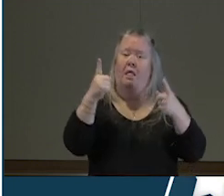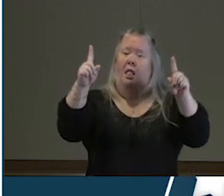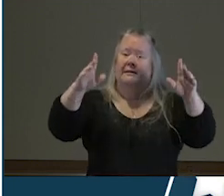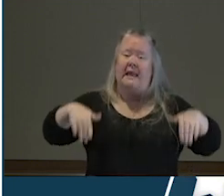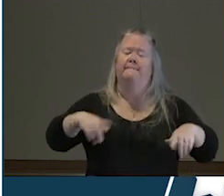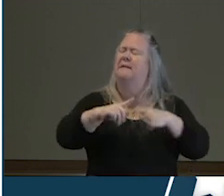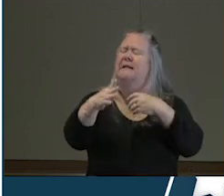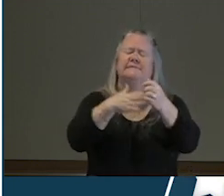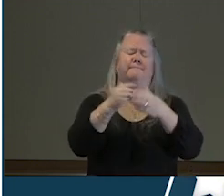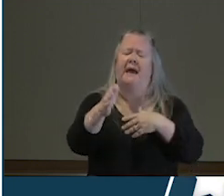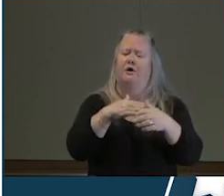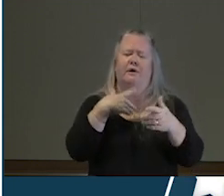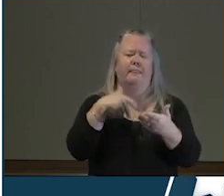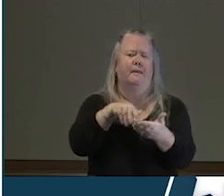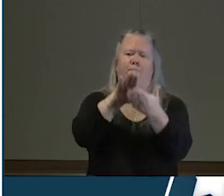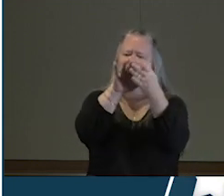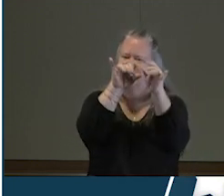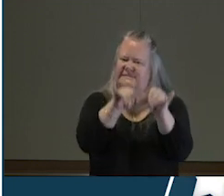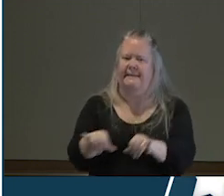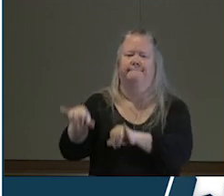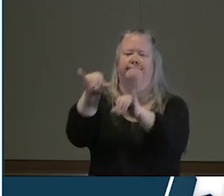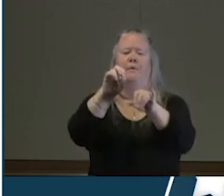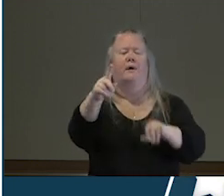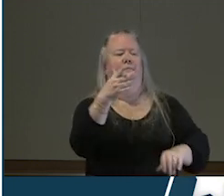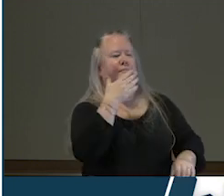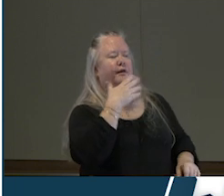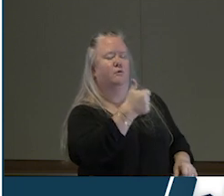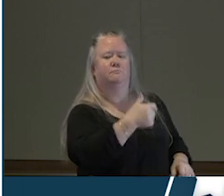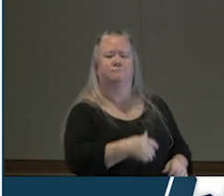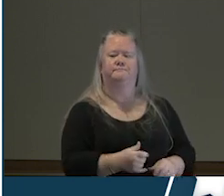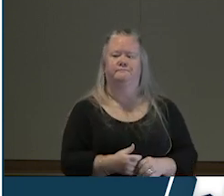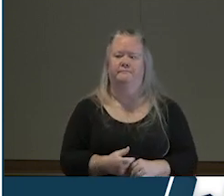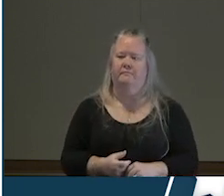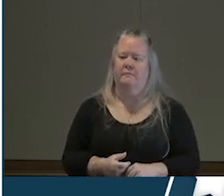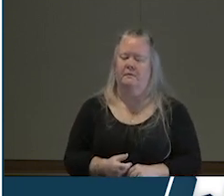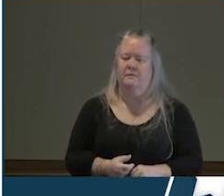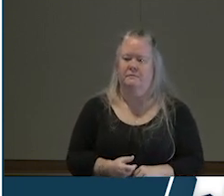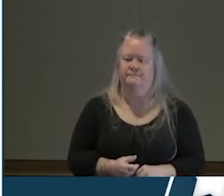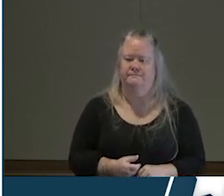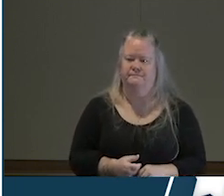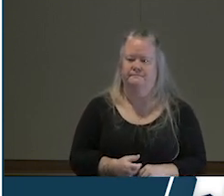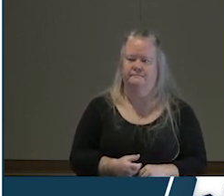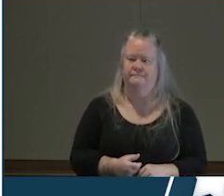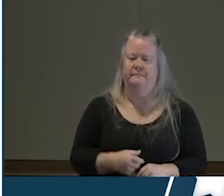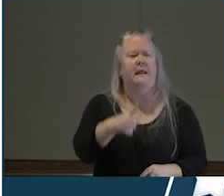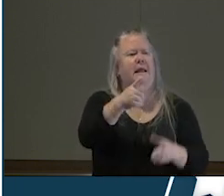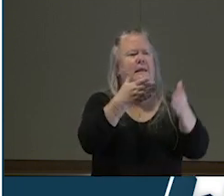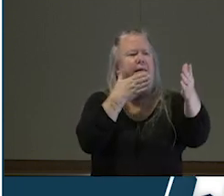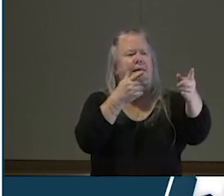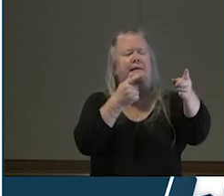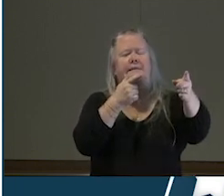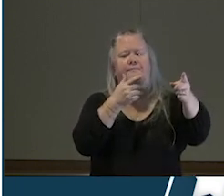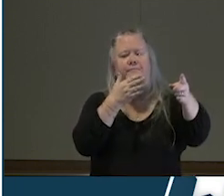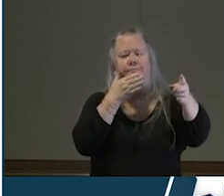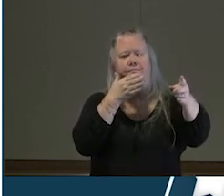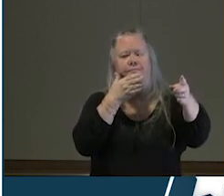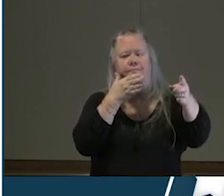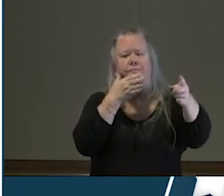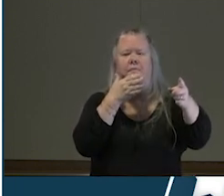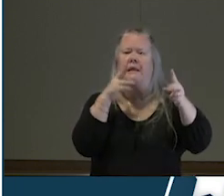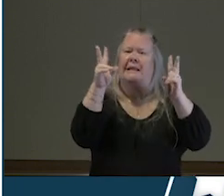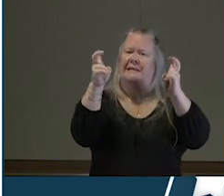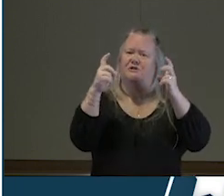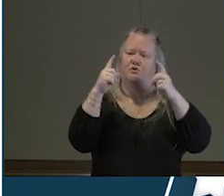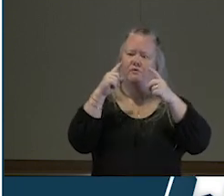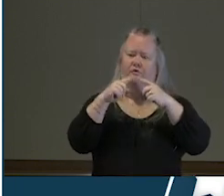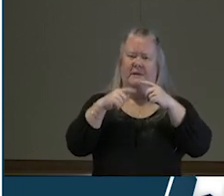no difference in the approach. Yep. No, my pleasure. He brought up an issue